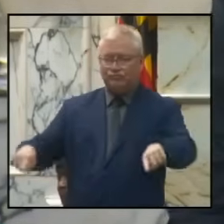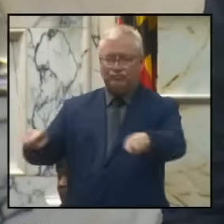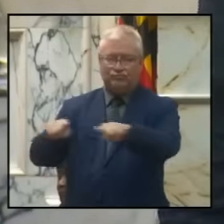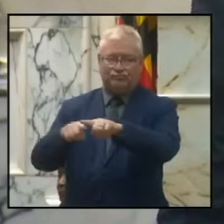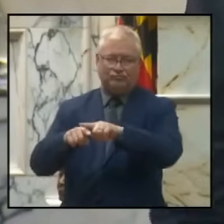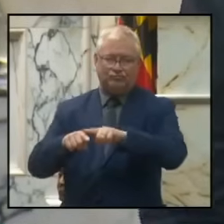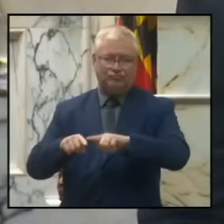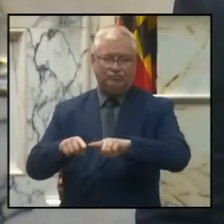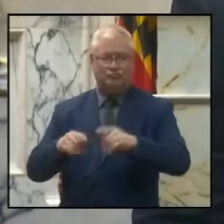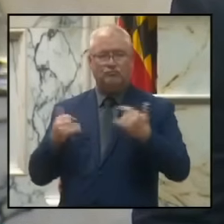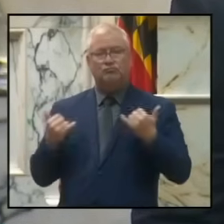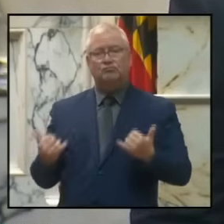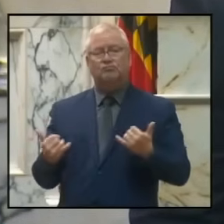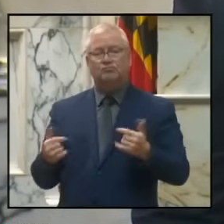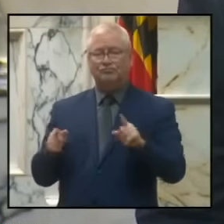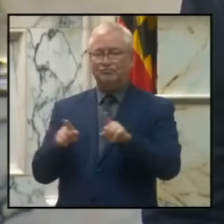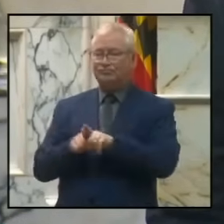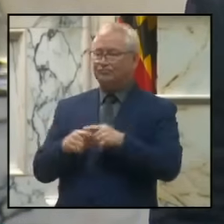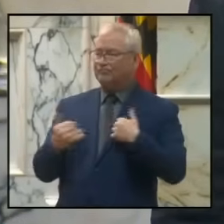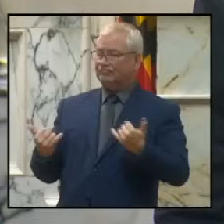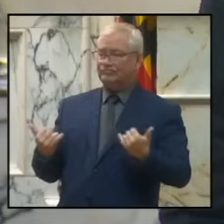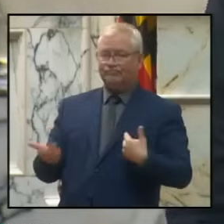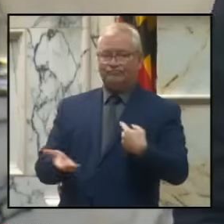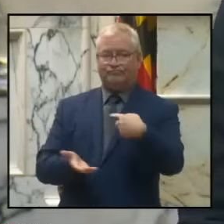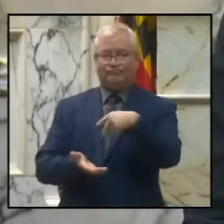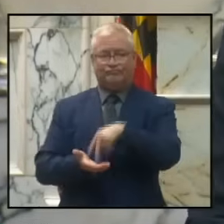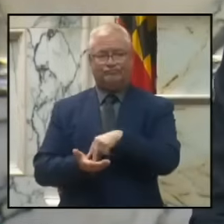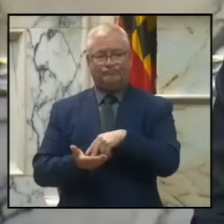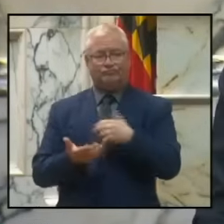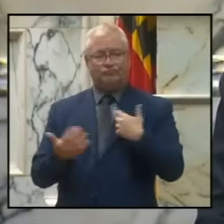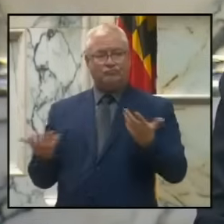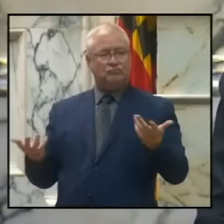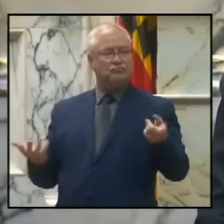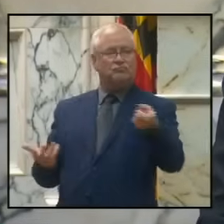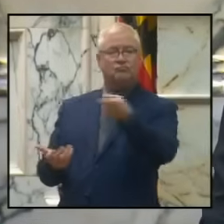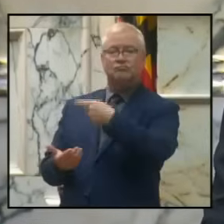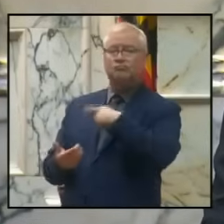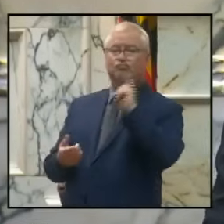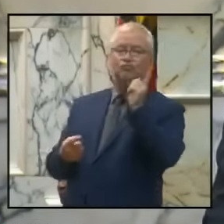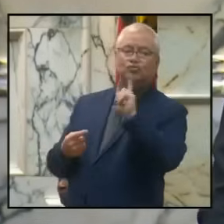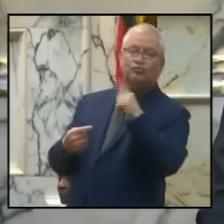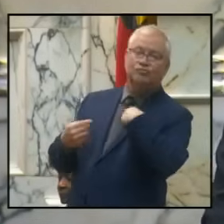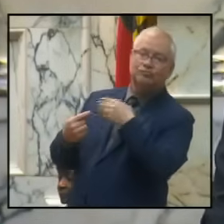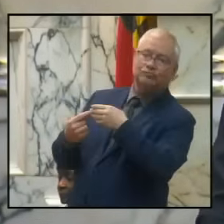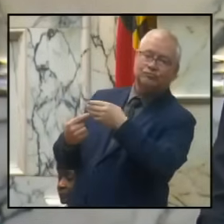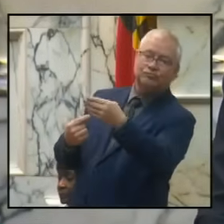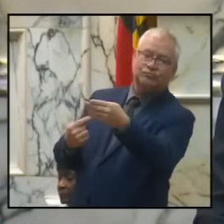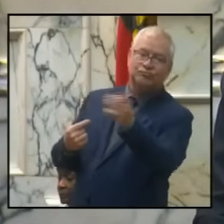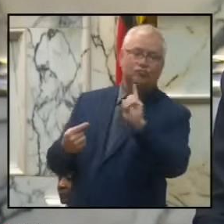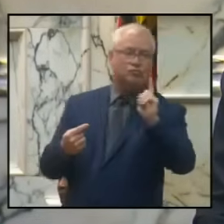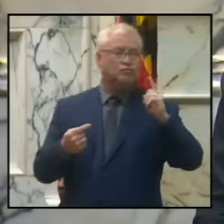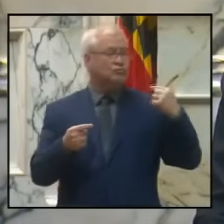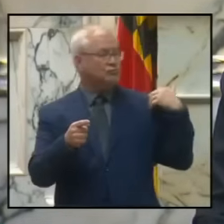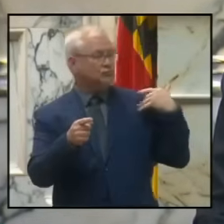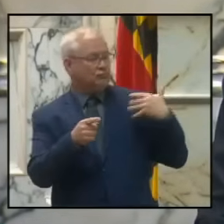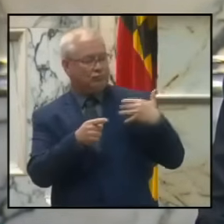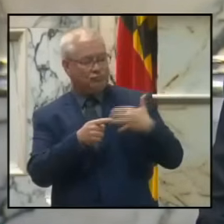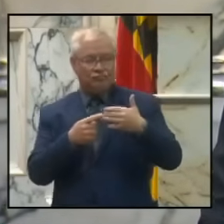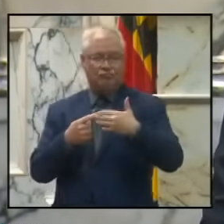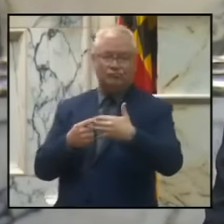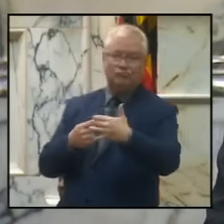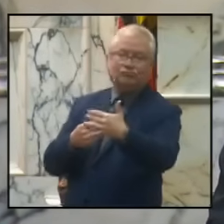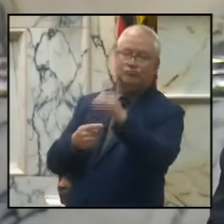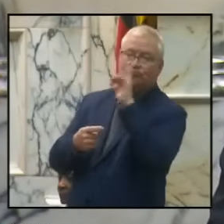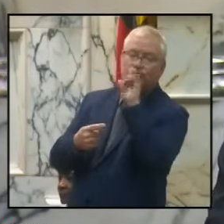stock of where we have been and take stock of where we are headed, I call on